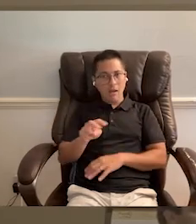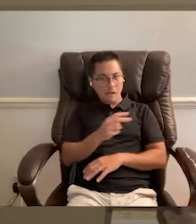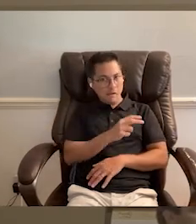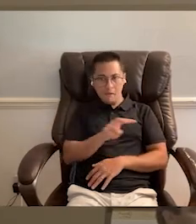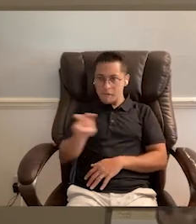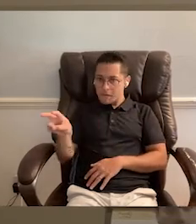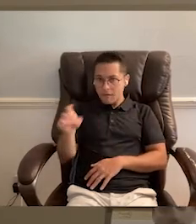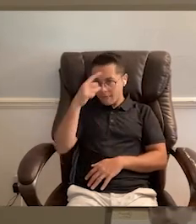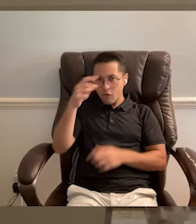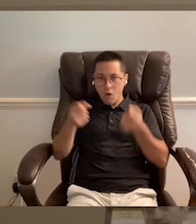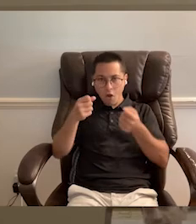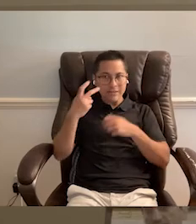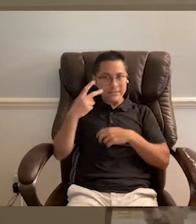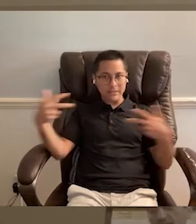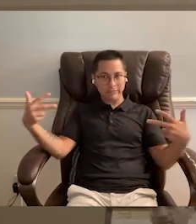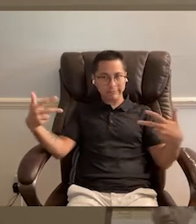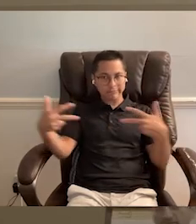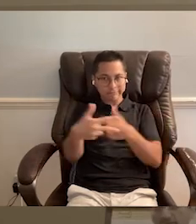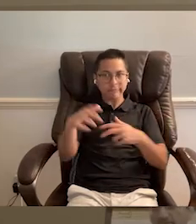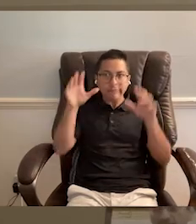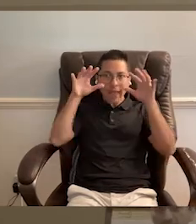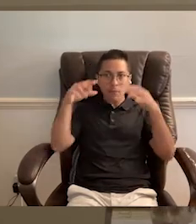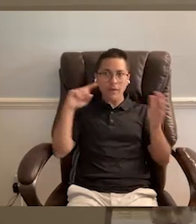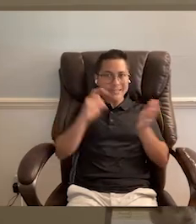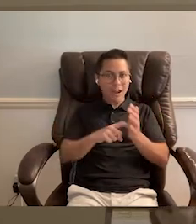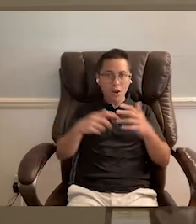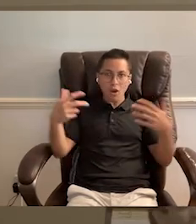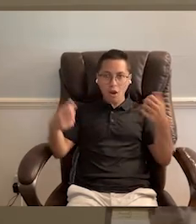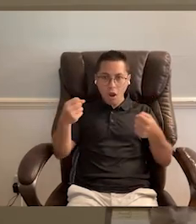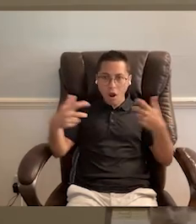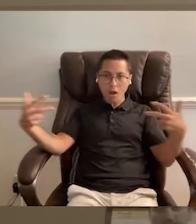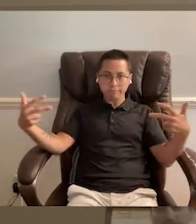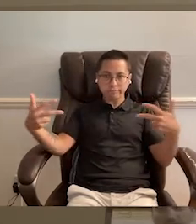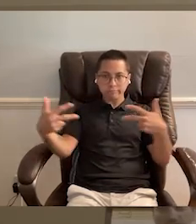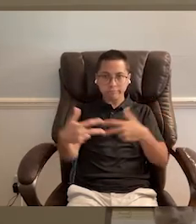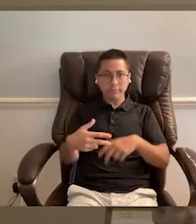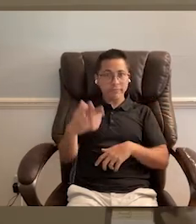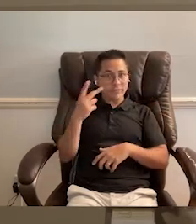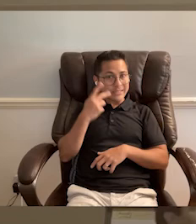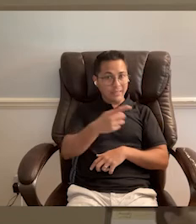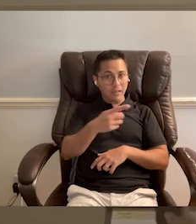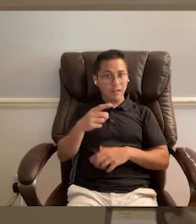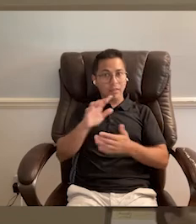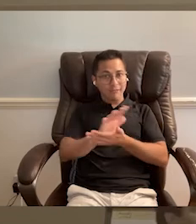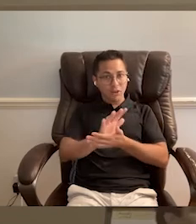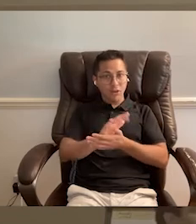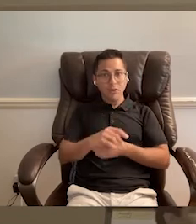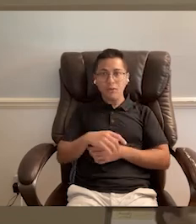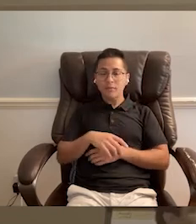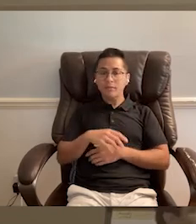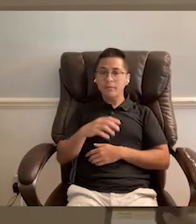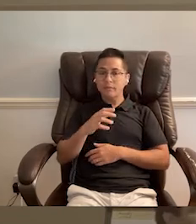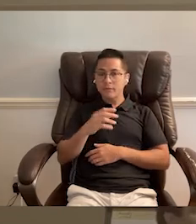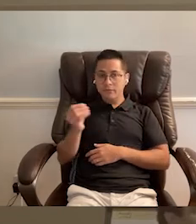Household. And again, you talk to your glasses just like talking to a person, you know? You tell them what you want and they'll try to understand you and, you know, try to... Glasses can now